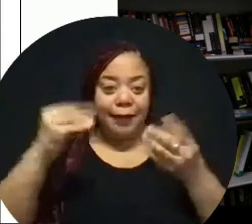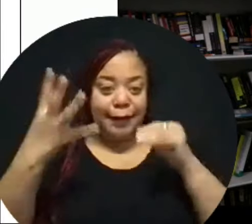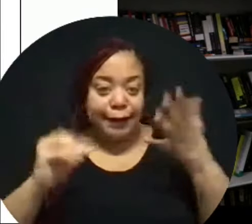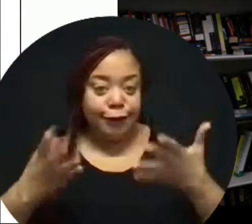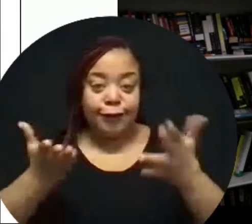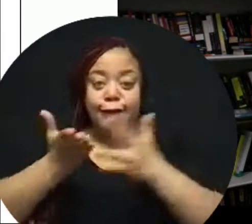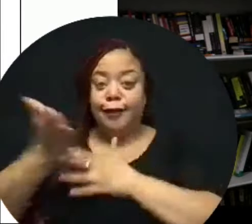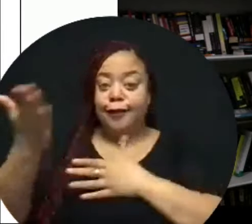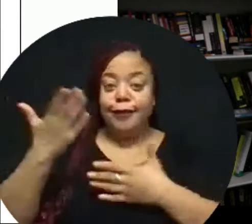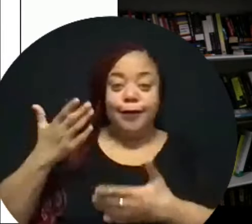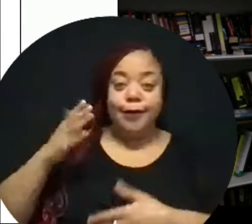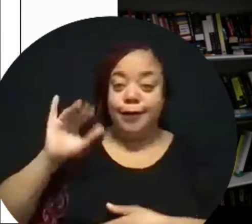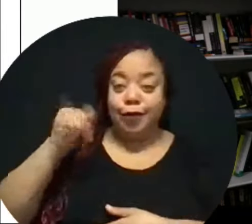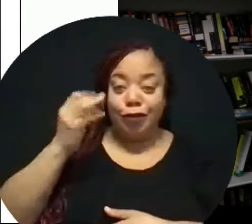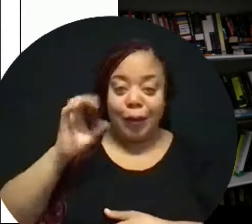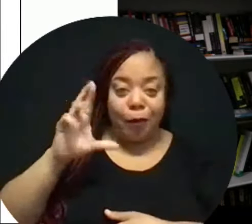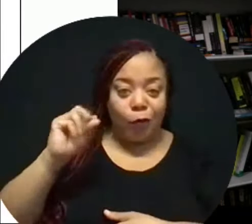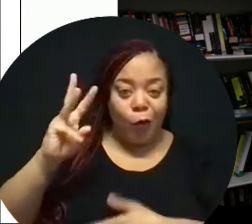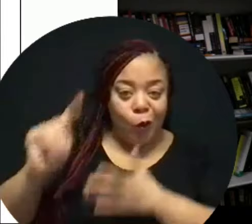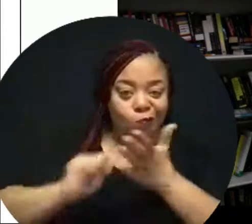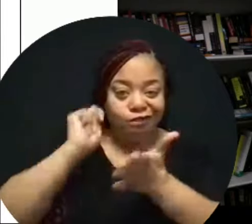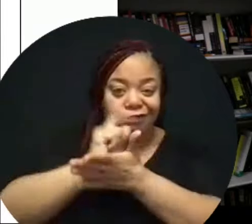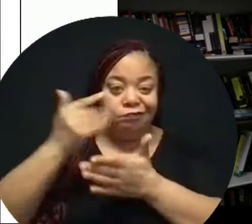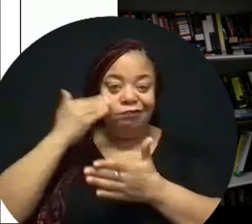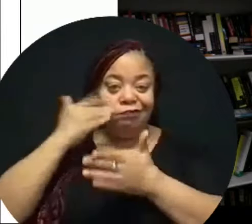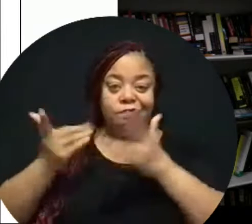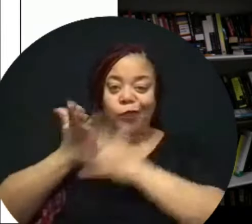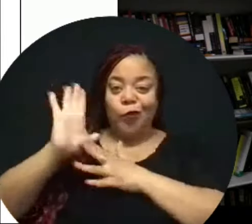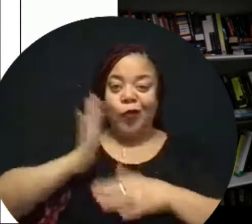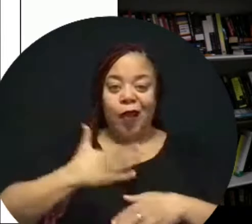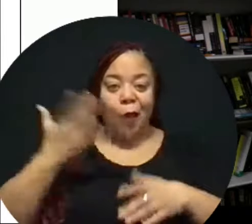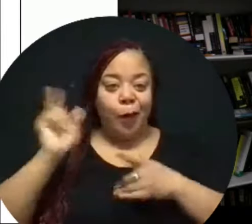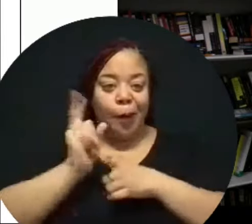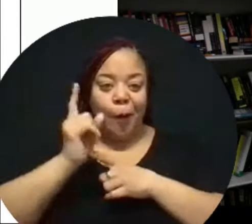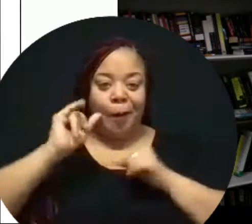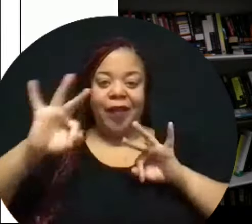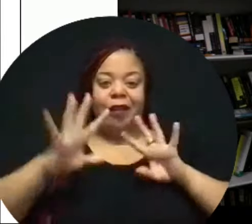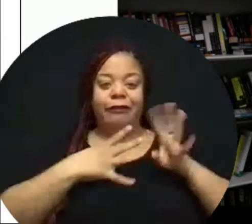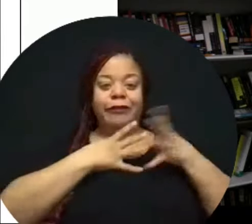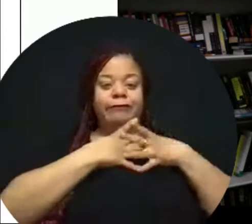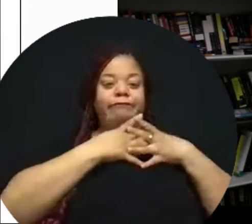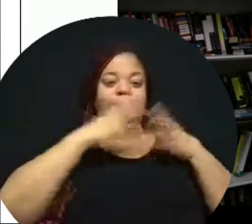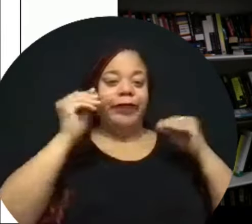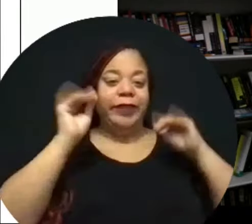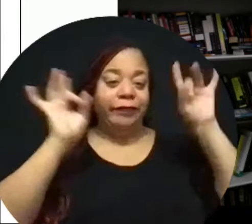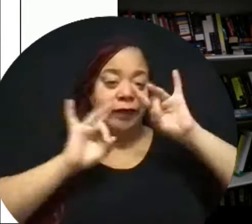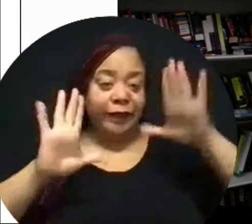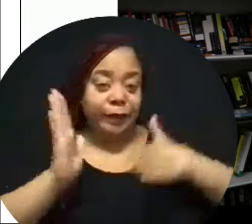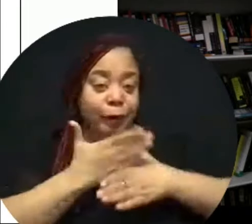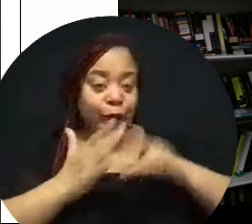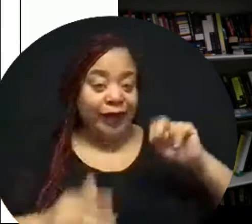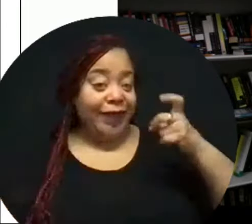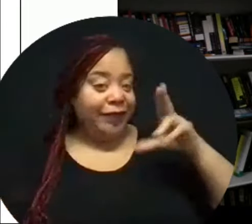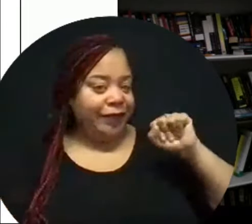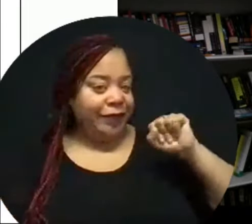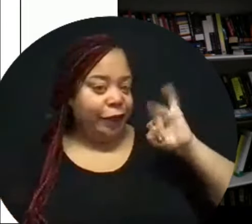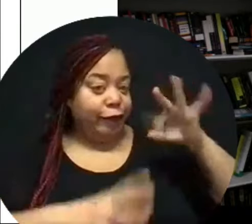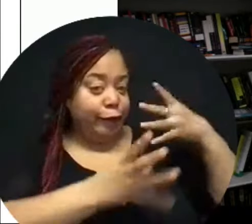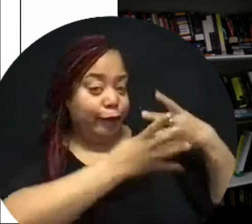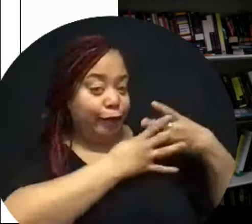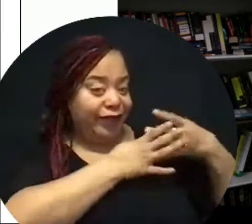are percolating. And it's about abolition is about putting those forward as well, as much as it's about destroying